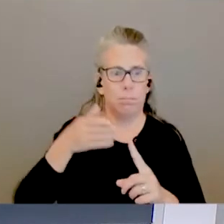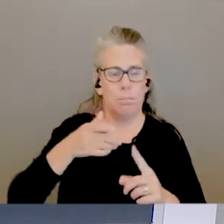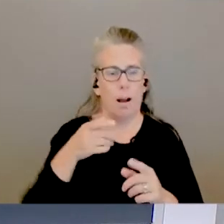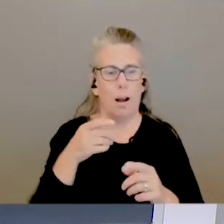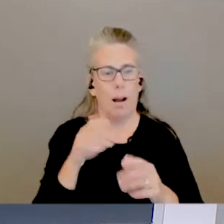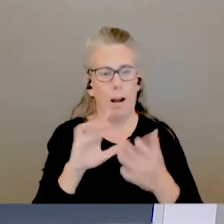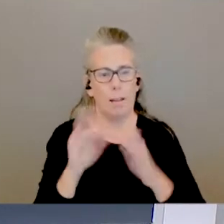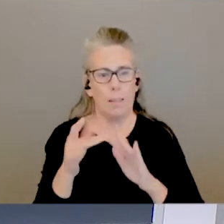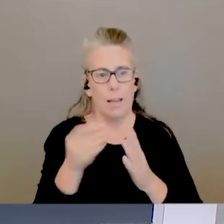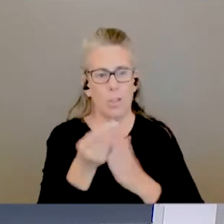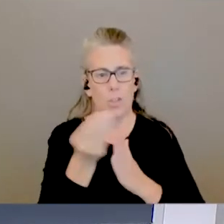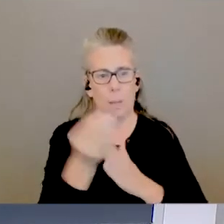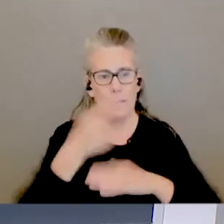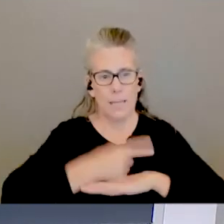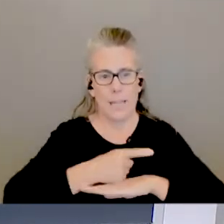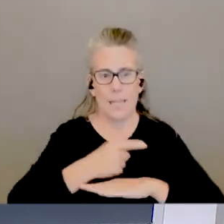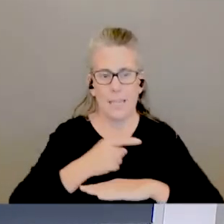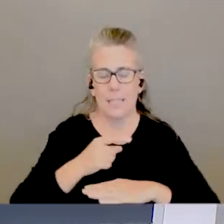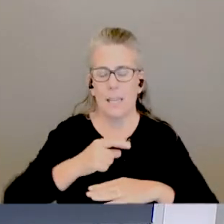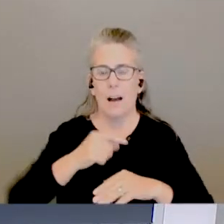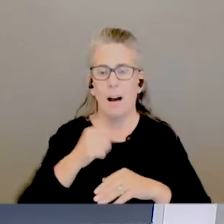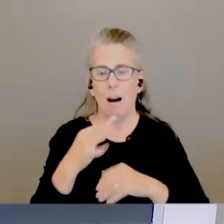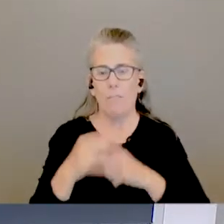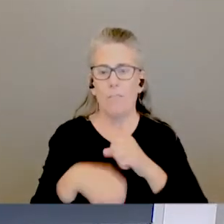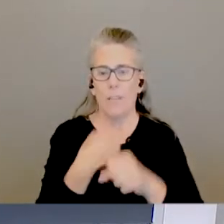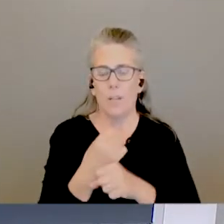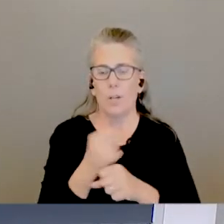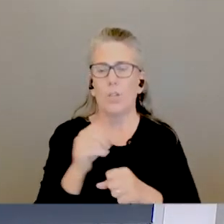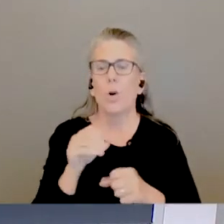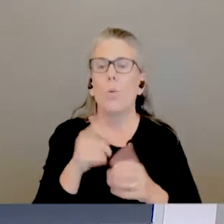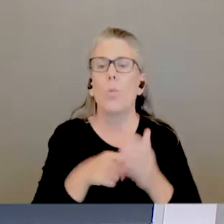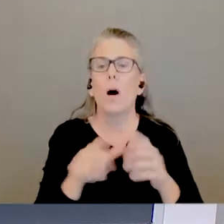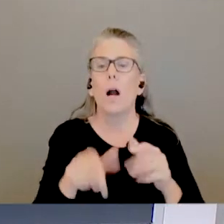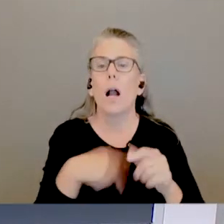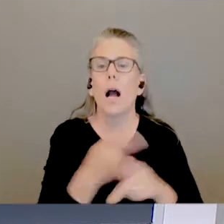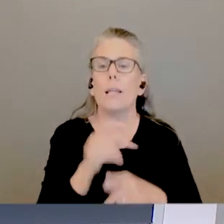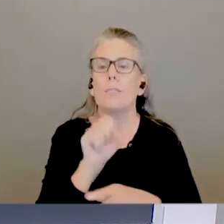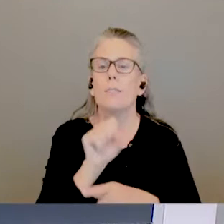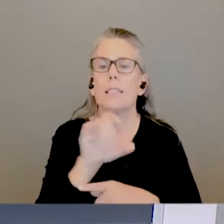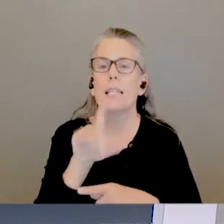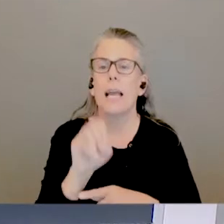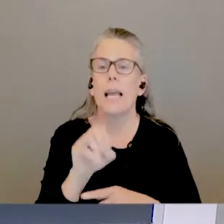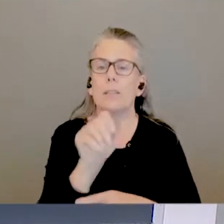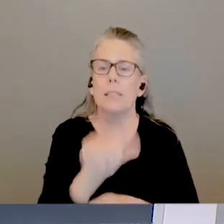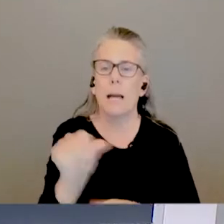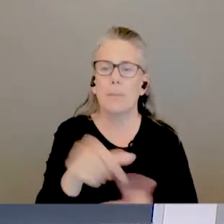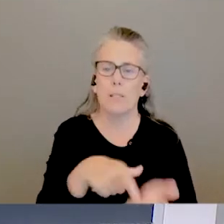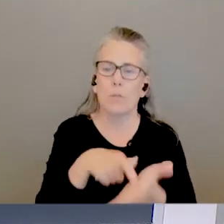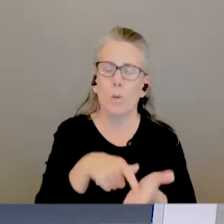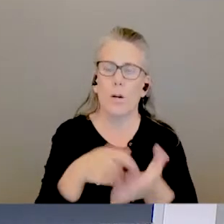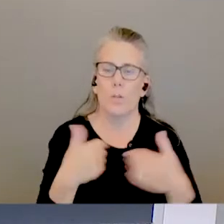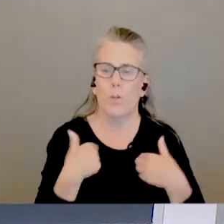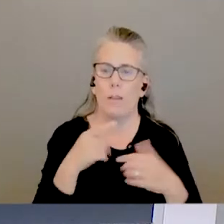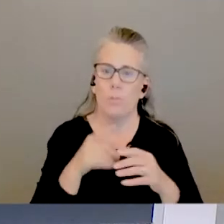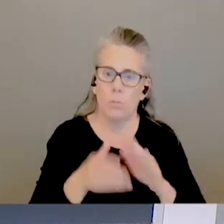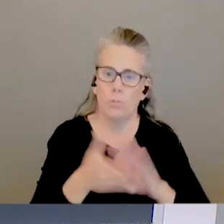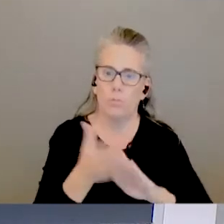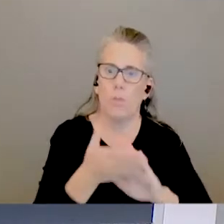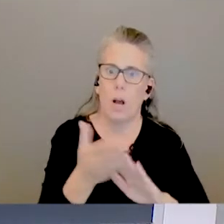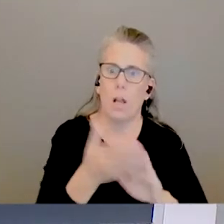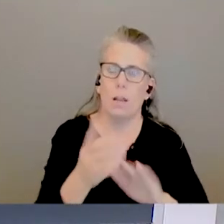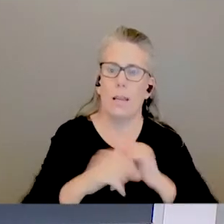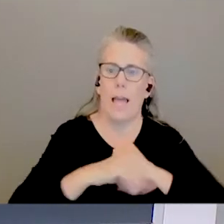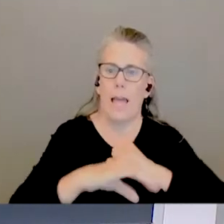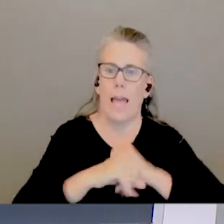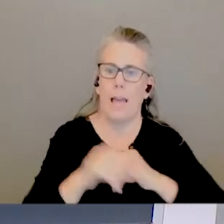that Amazon Ads has to use or to have in order to run workloads like Cyber Monday. Yeah. So our ad